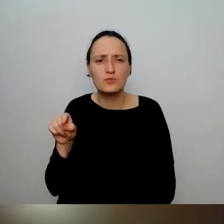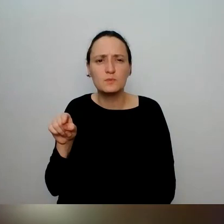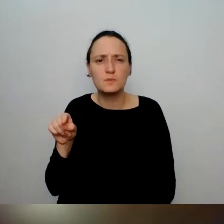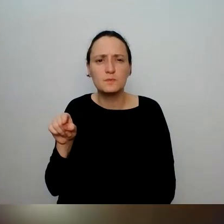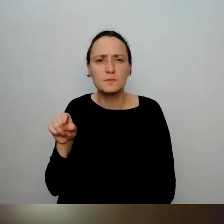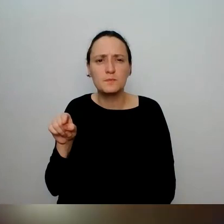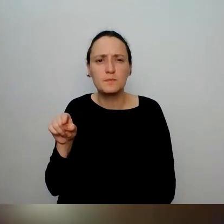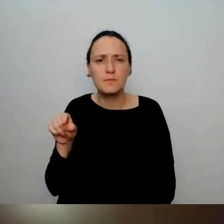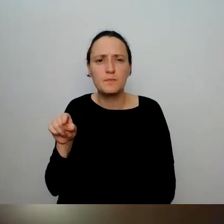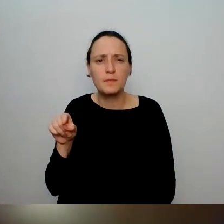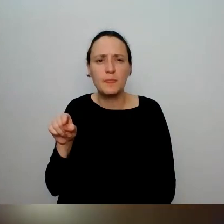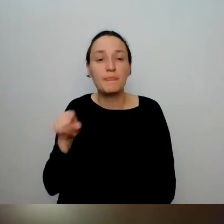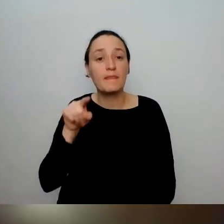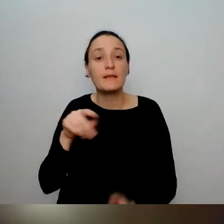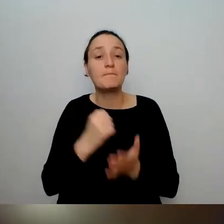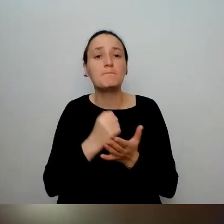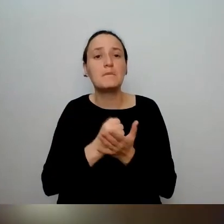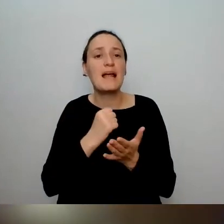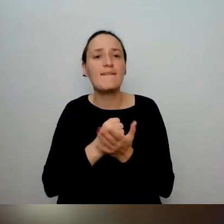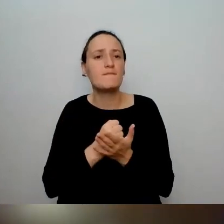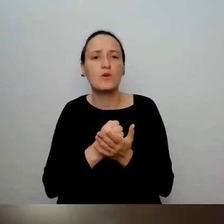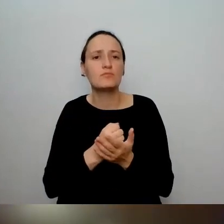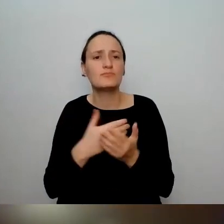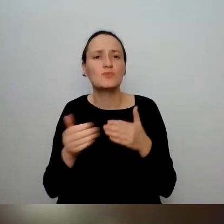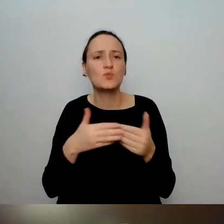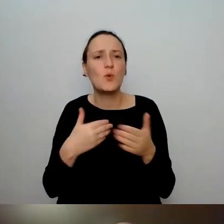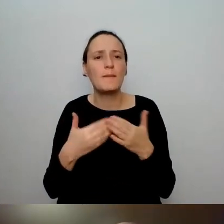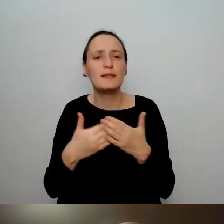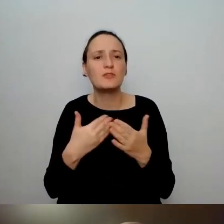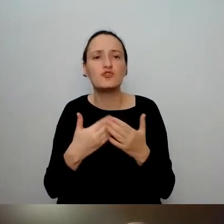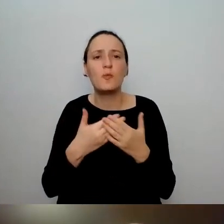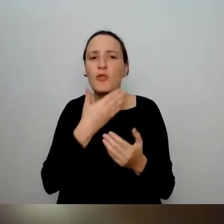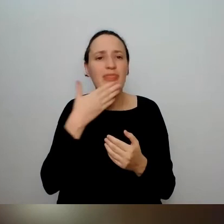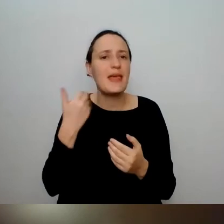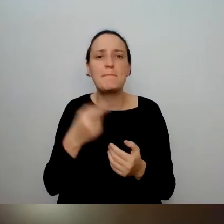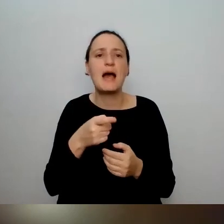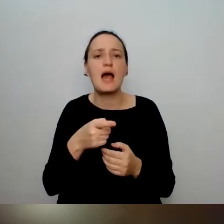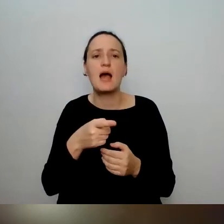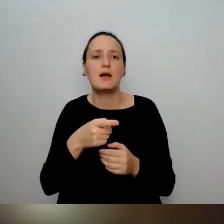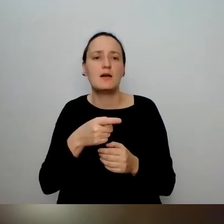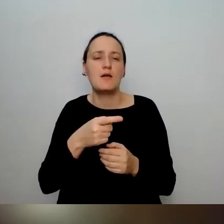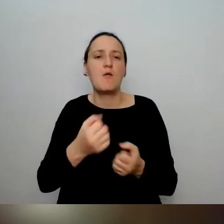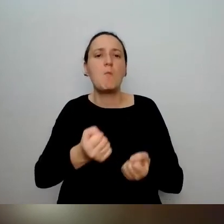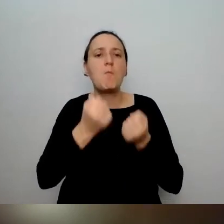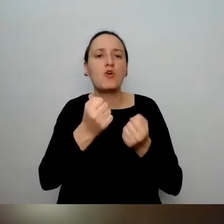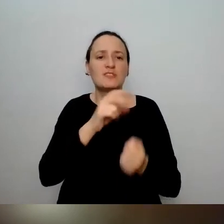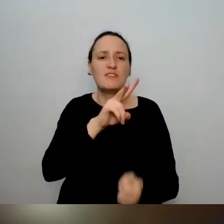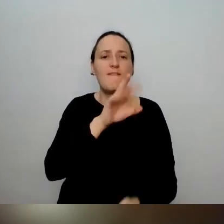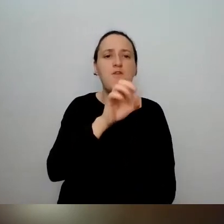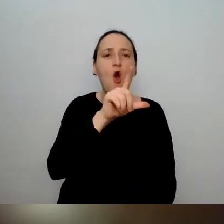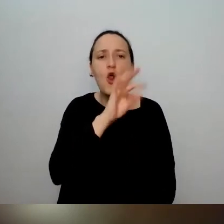is very weak regulation because there is no limits on wattage or total lumens. Yeah, I guess he's right.